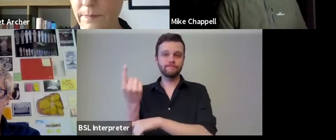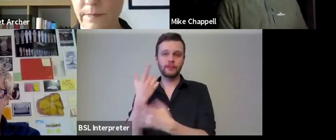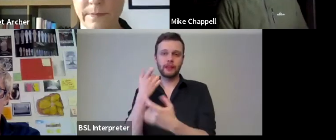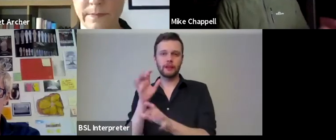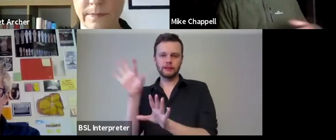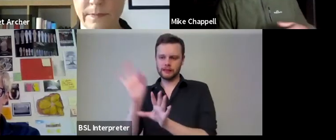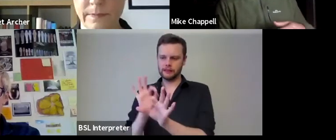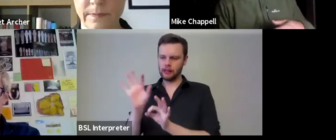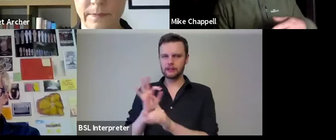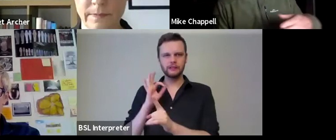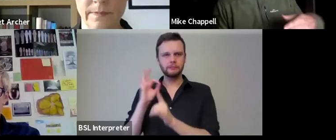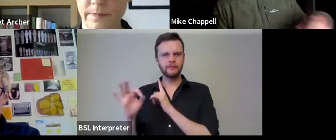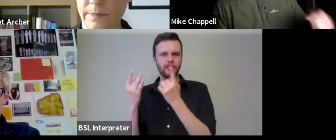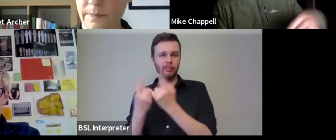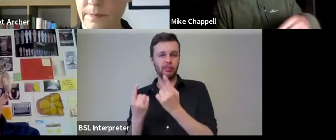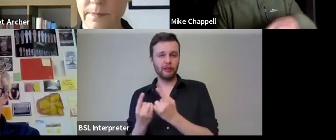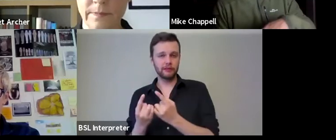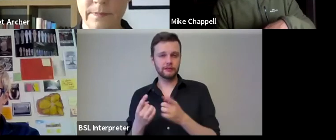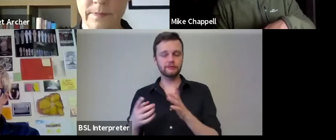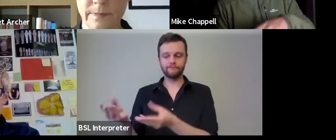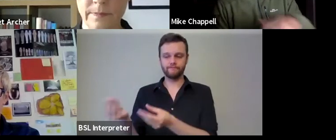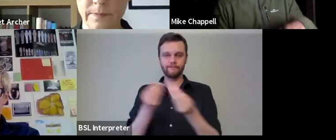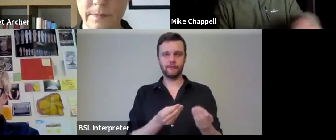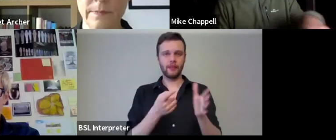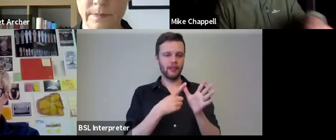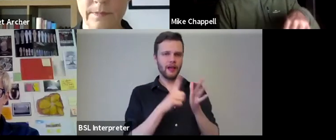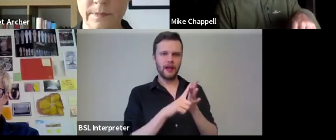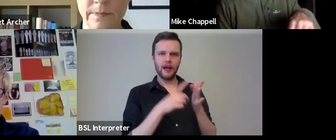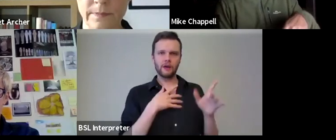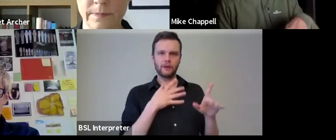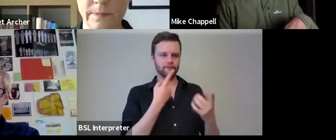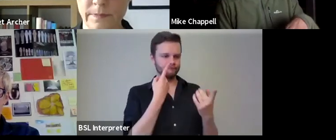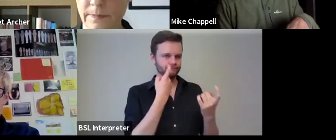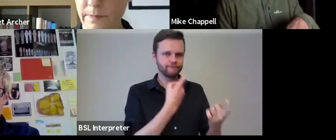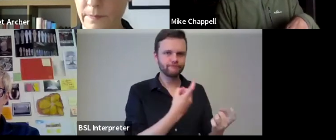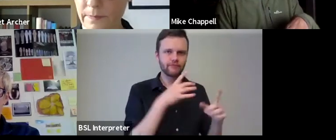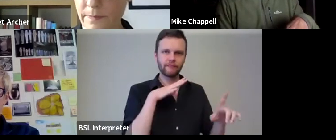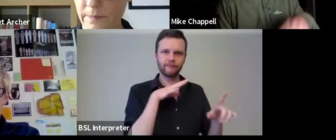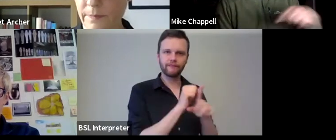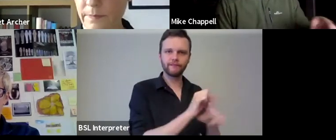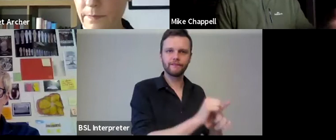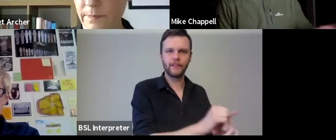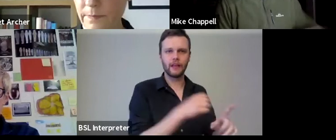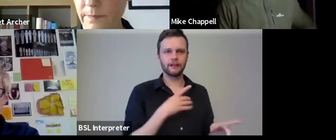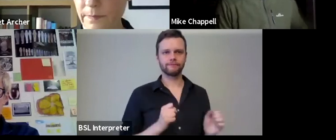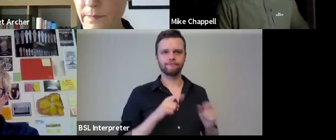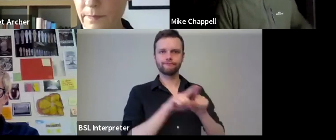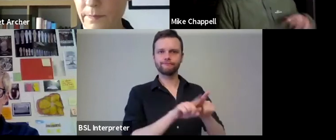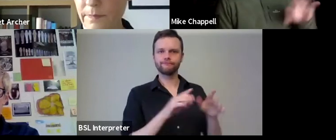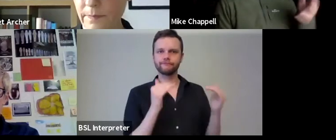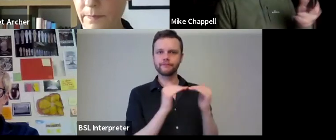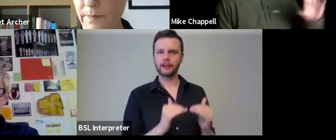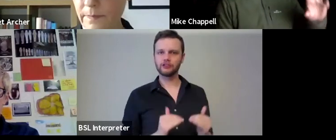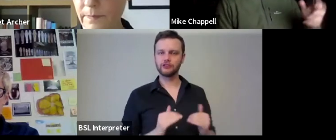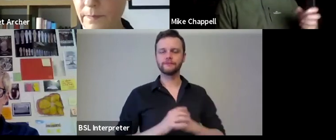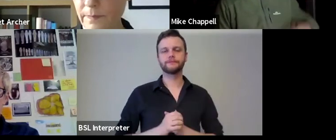select certain themes, and then the AI will go and find terms that are synonymous with that particular term.